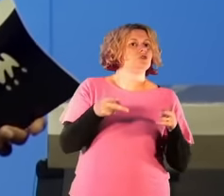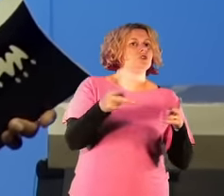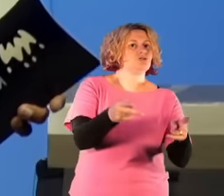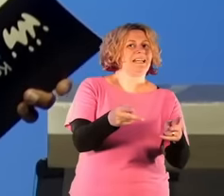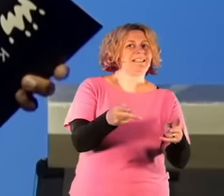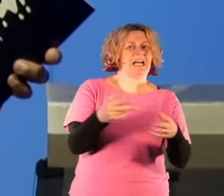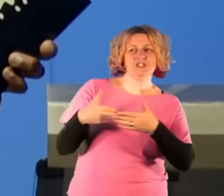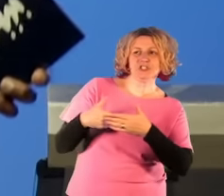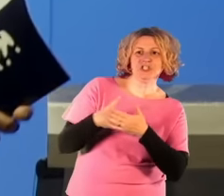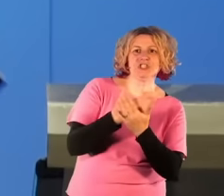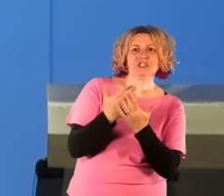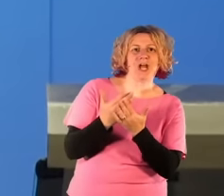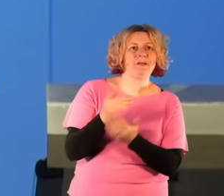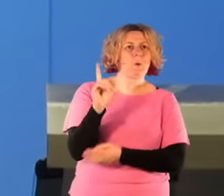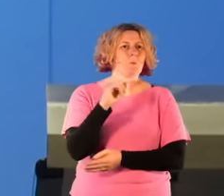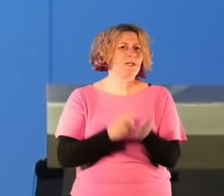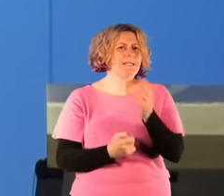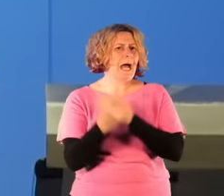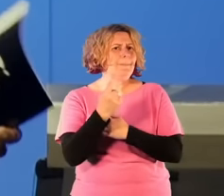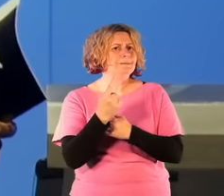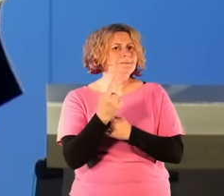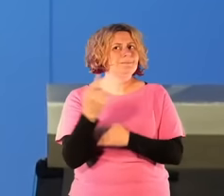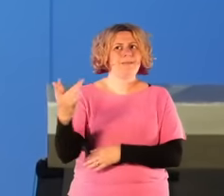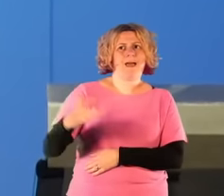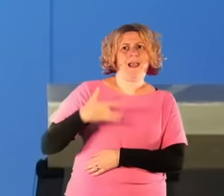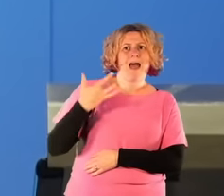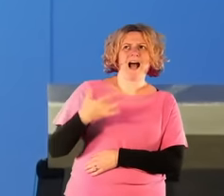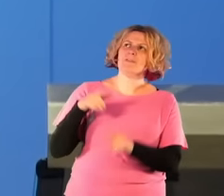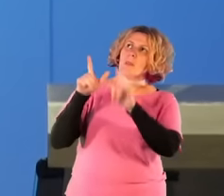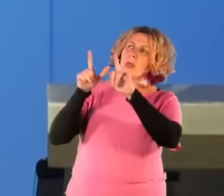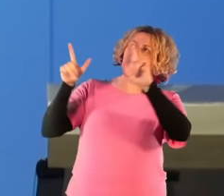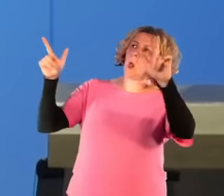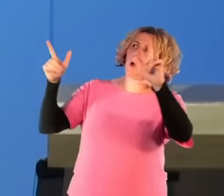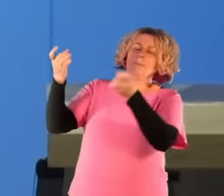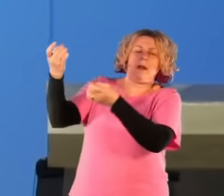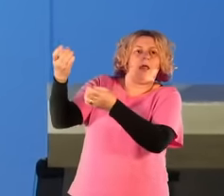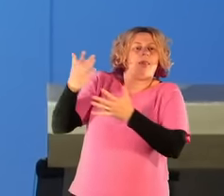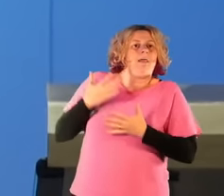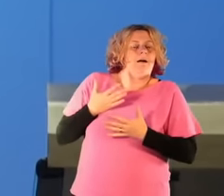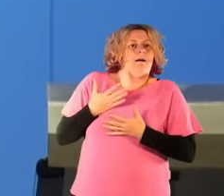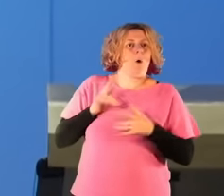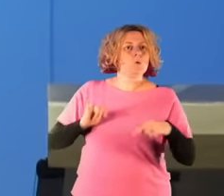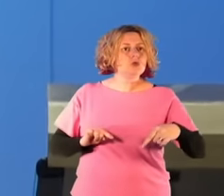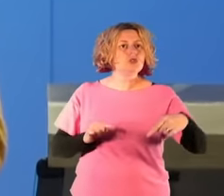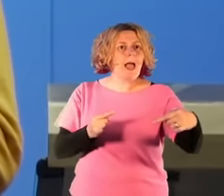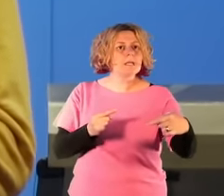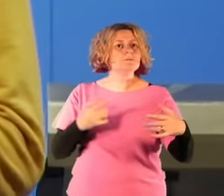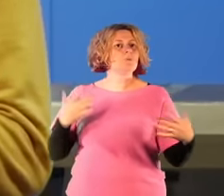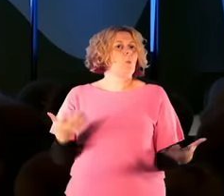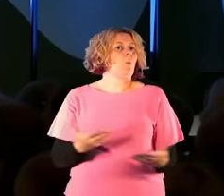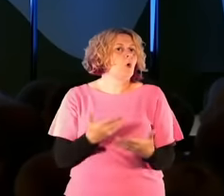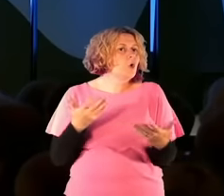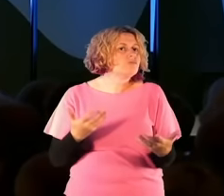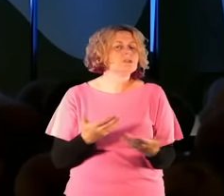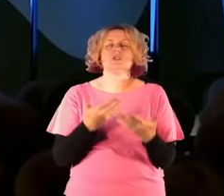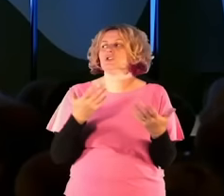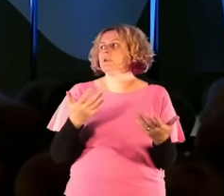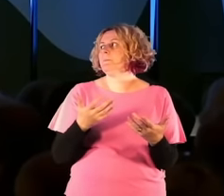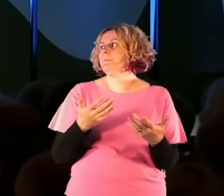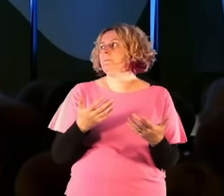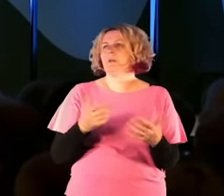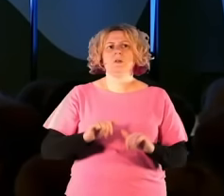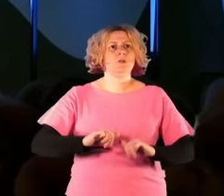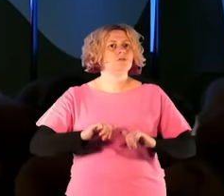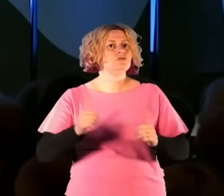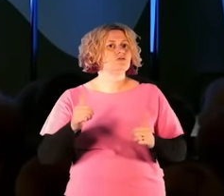something of what the Lord's been doing in their life, something that they've been encouraged by or challenged by in the ministry. And it's great to hear